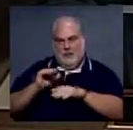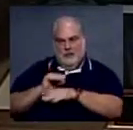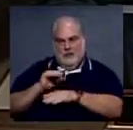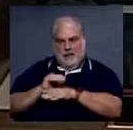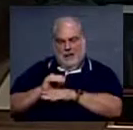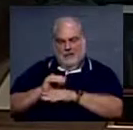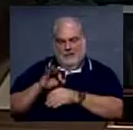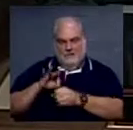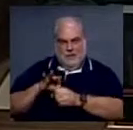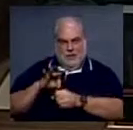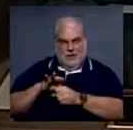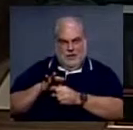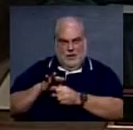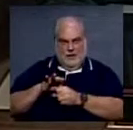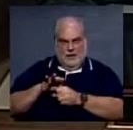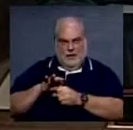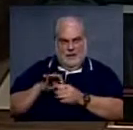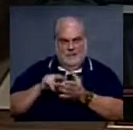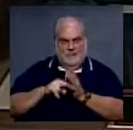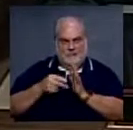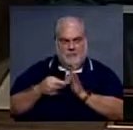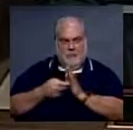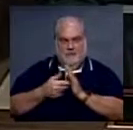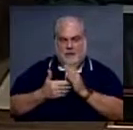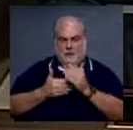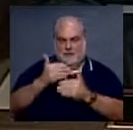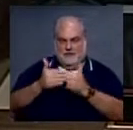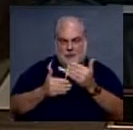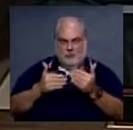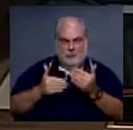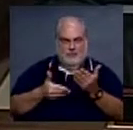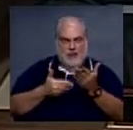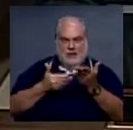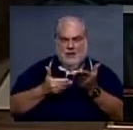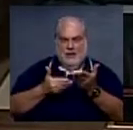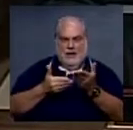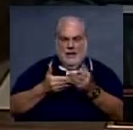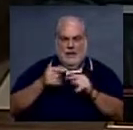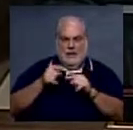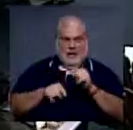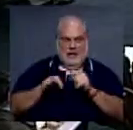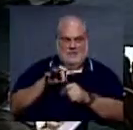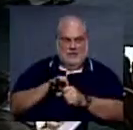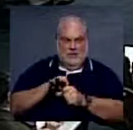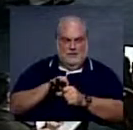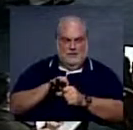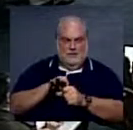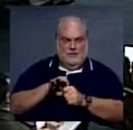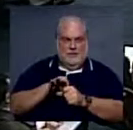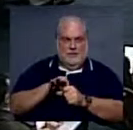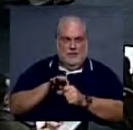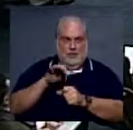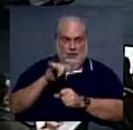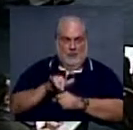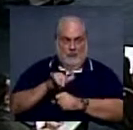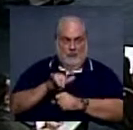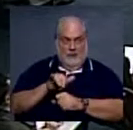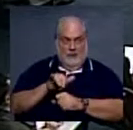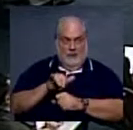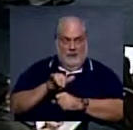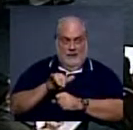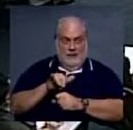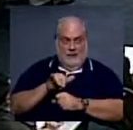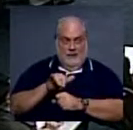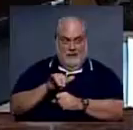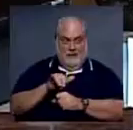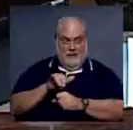is not a measure. This would be a procedural matter, and you can't vote. Okay, with that information being